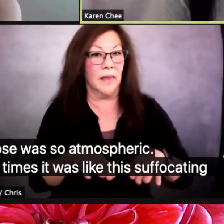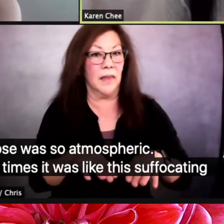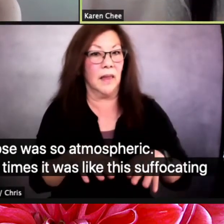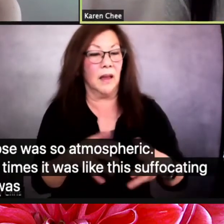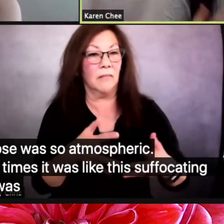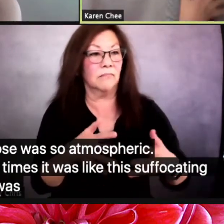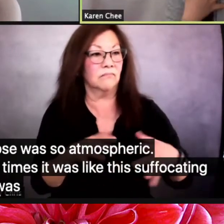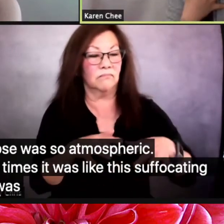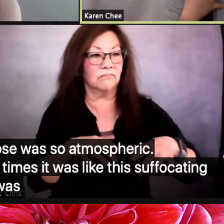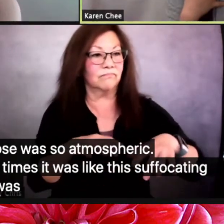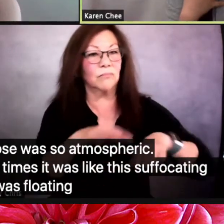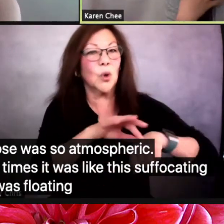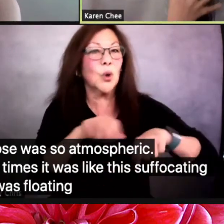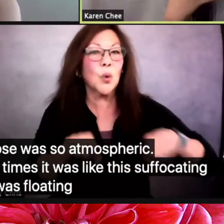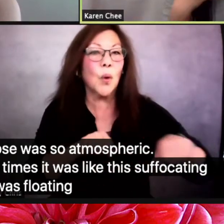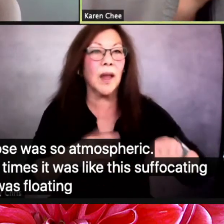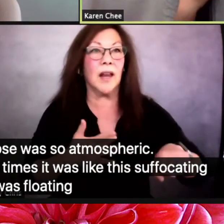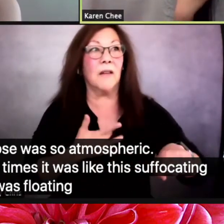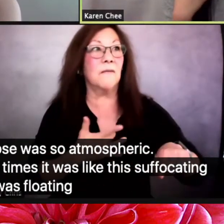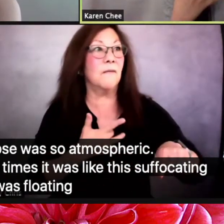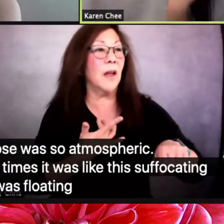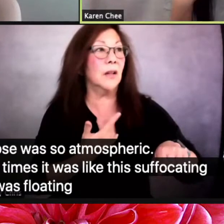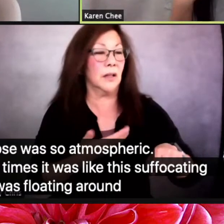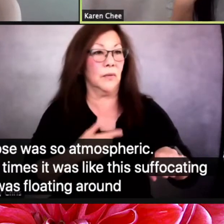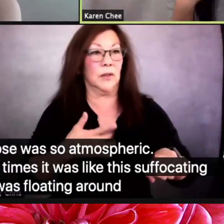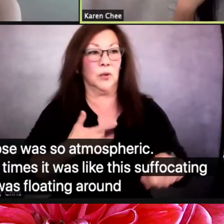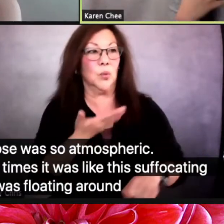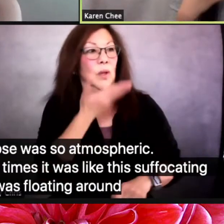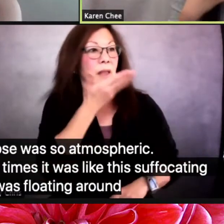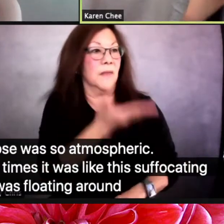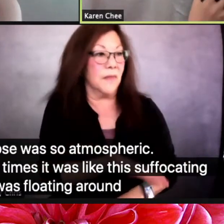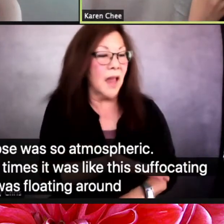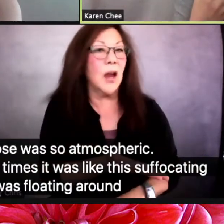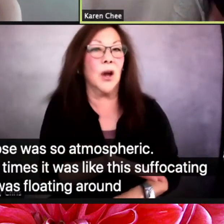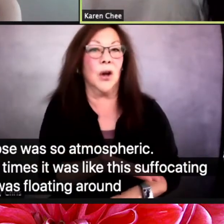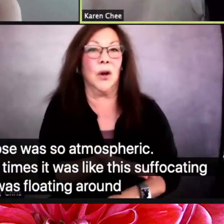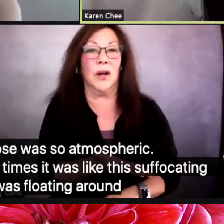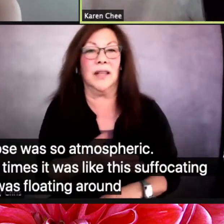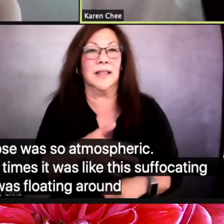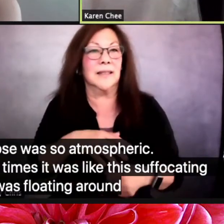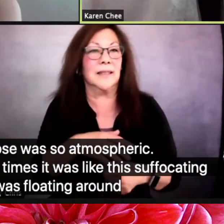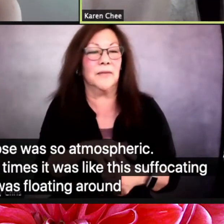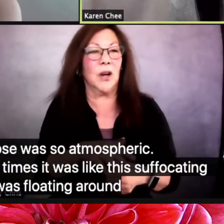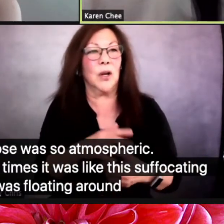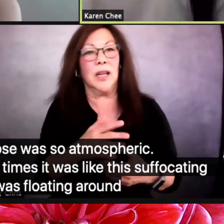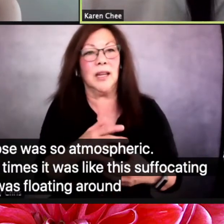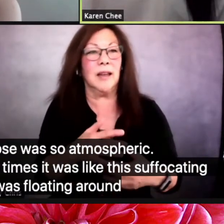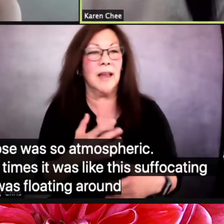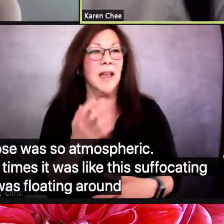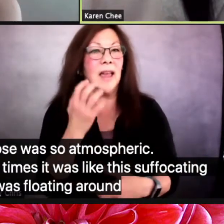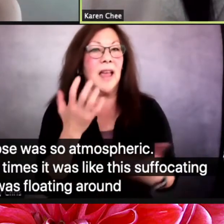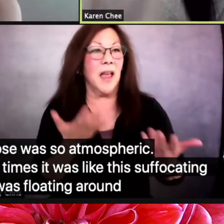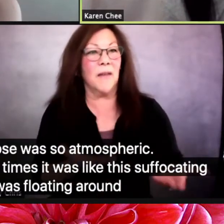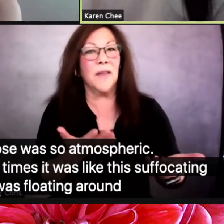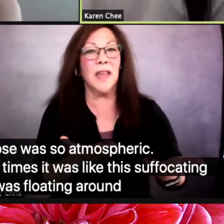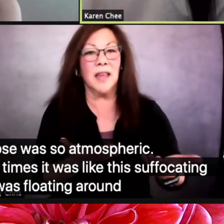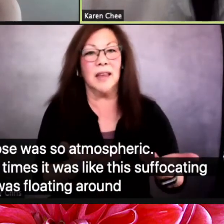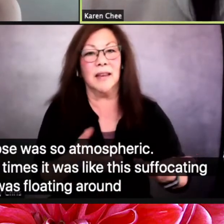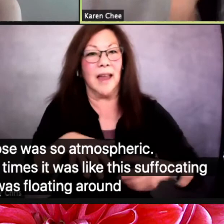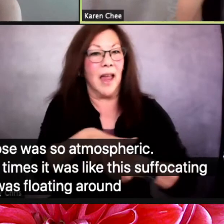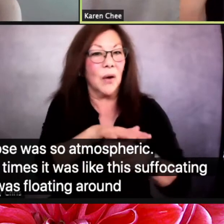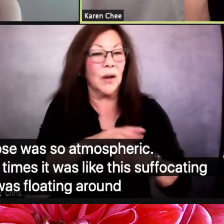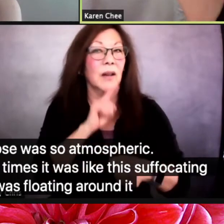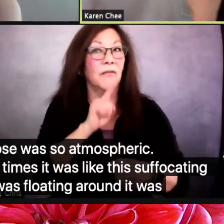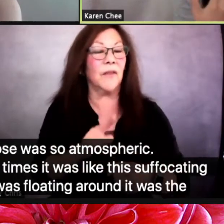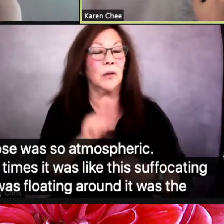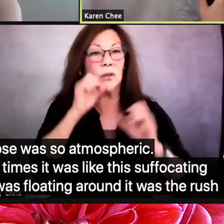all around them, and it really felt like I was there and sort of in this dense area. And I thought that was so incredible.